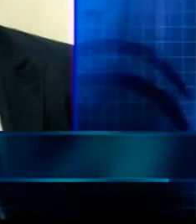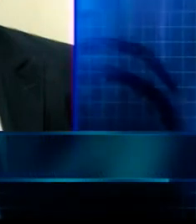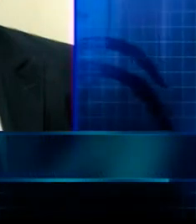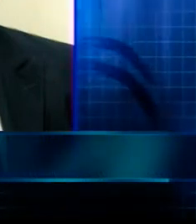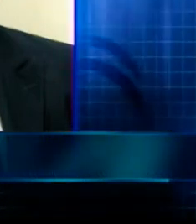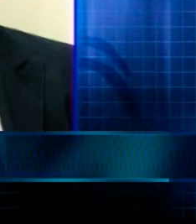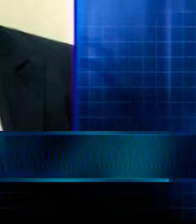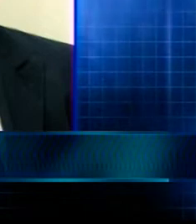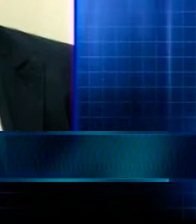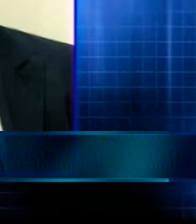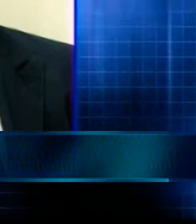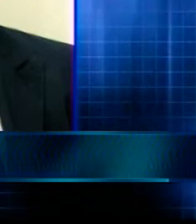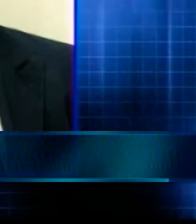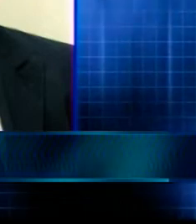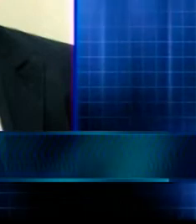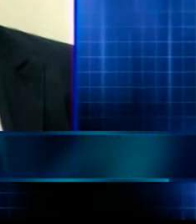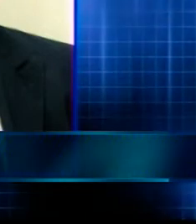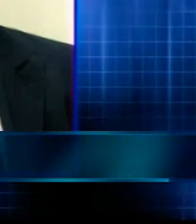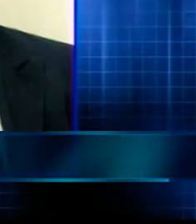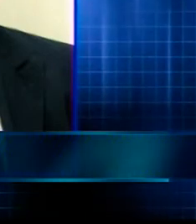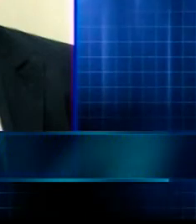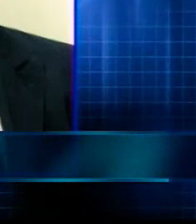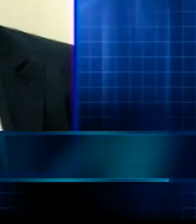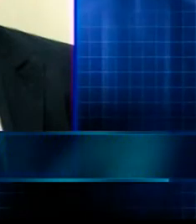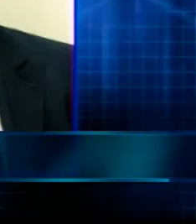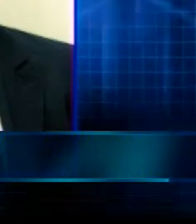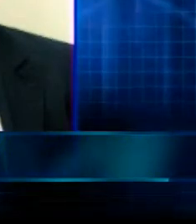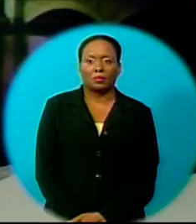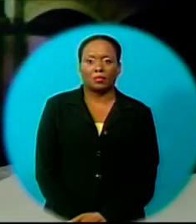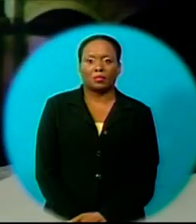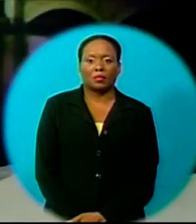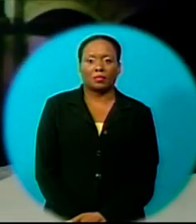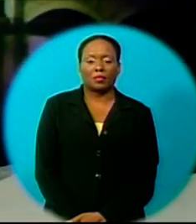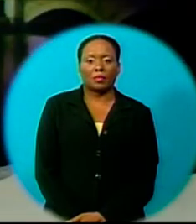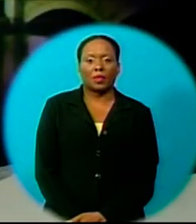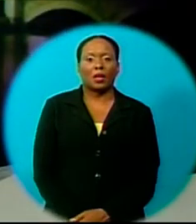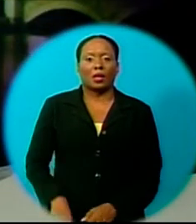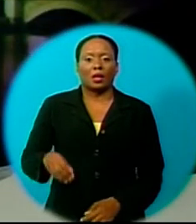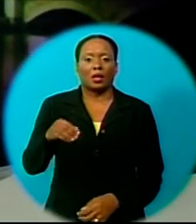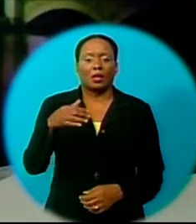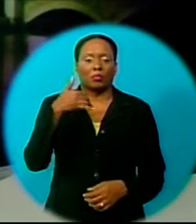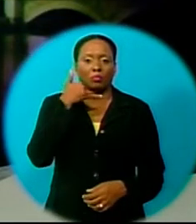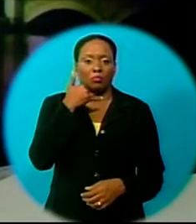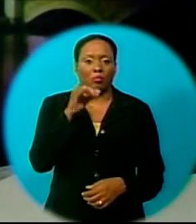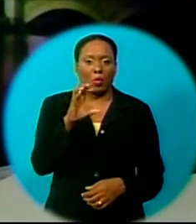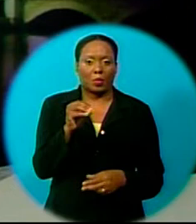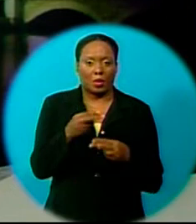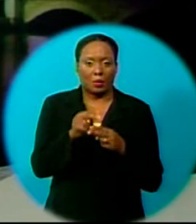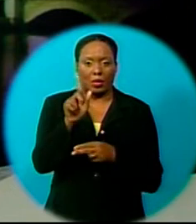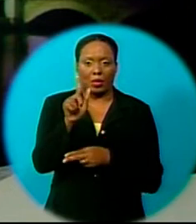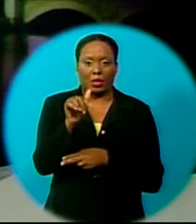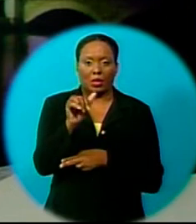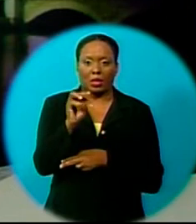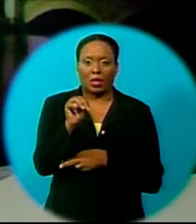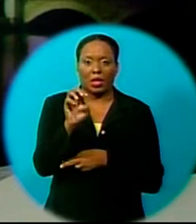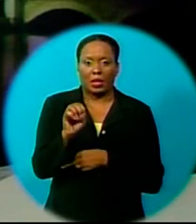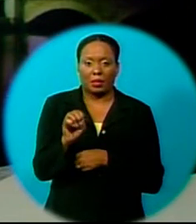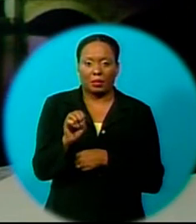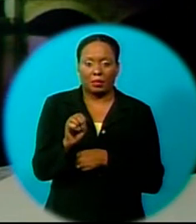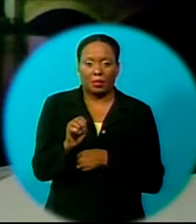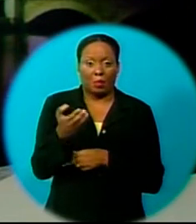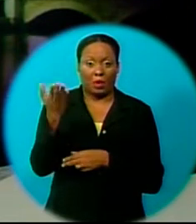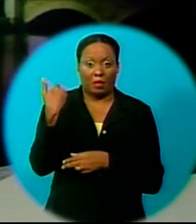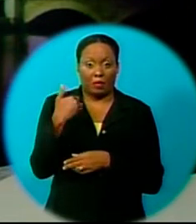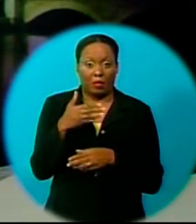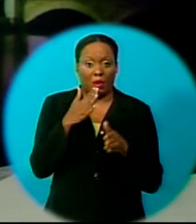we could get a better handle of our stocking situation. Telecommunications company Lime has decided to scrap